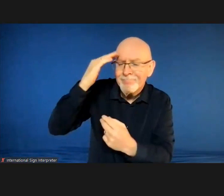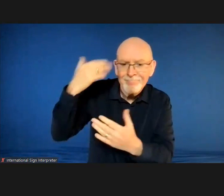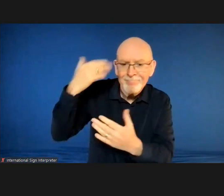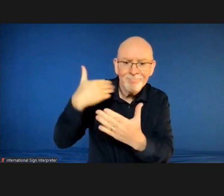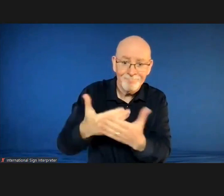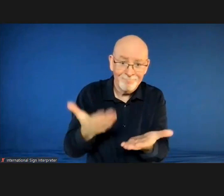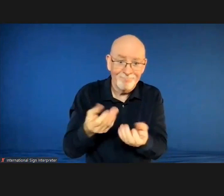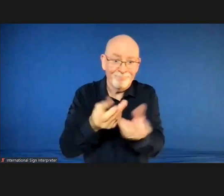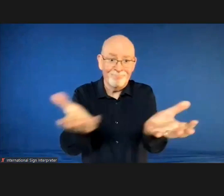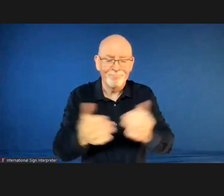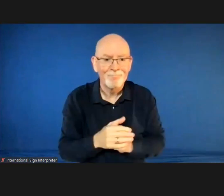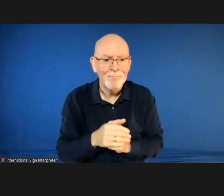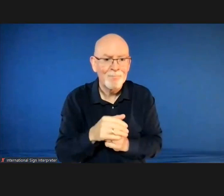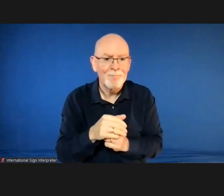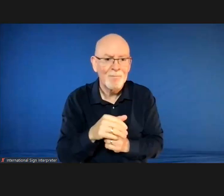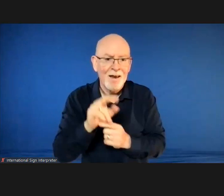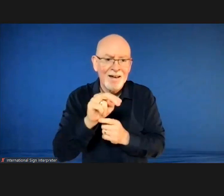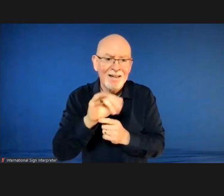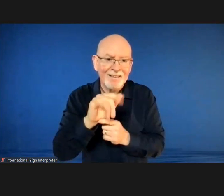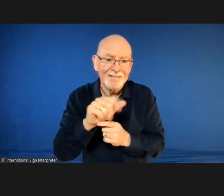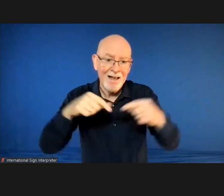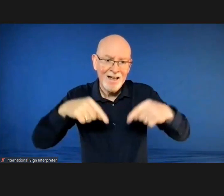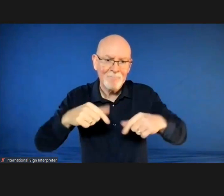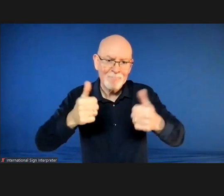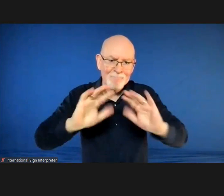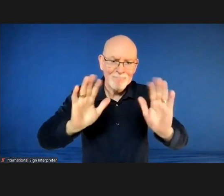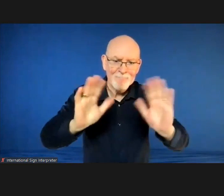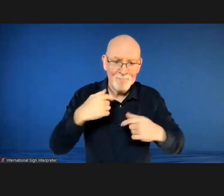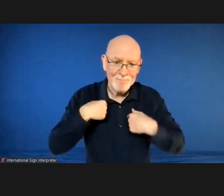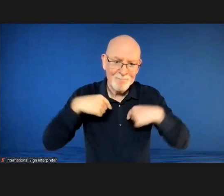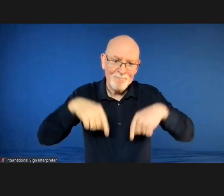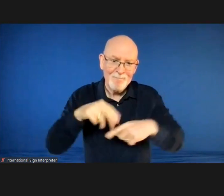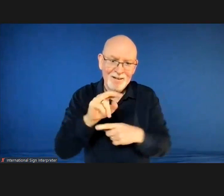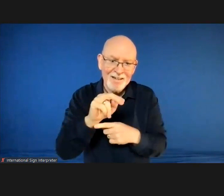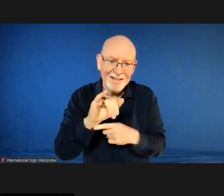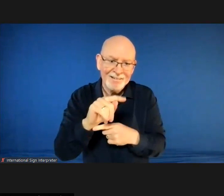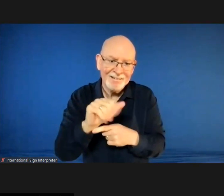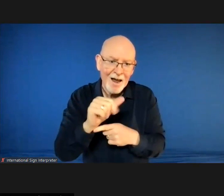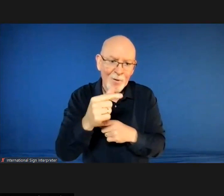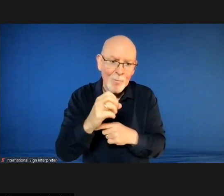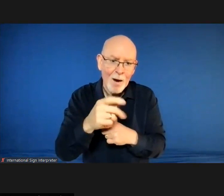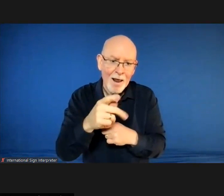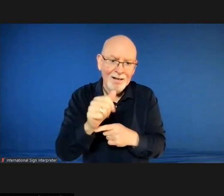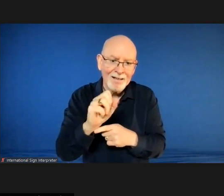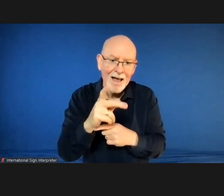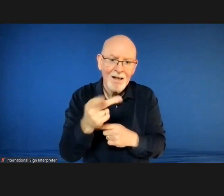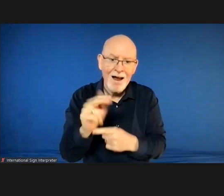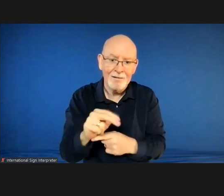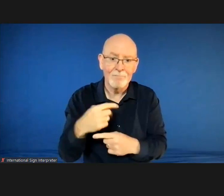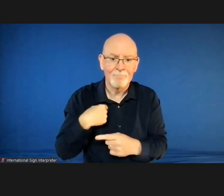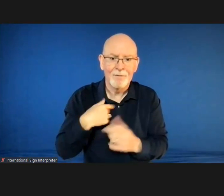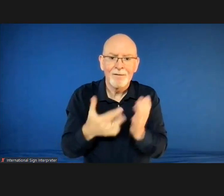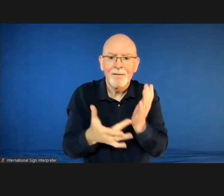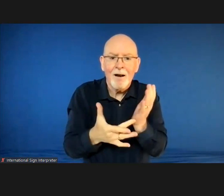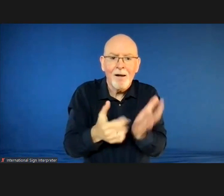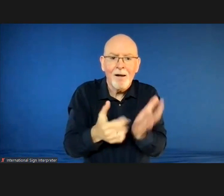two projects that we are running to break down the barriers that deaf children in India are facing. The first project is with